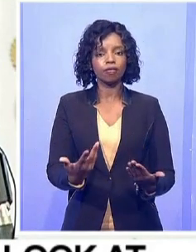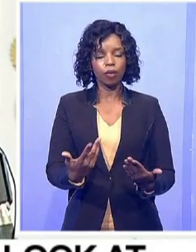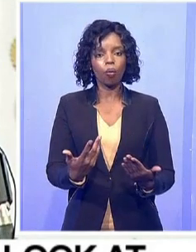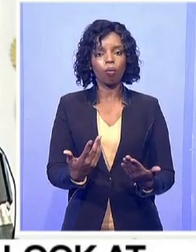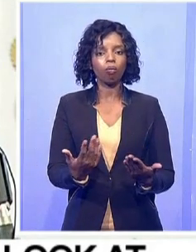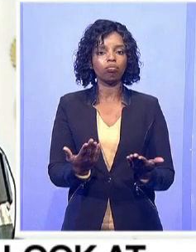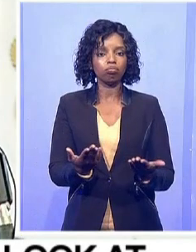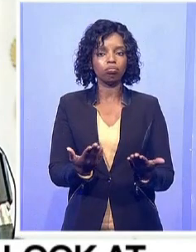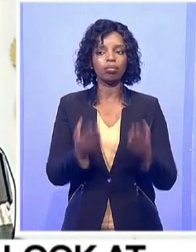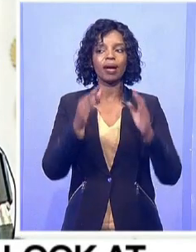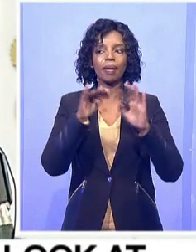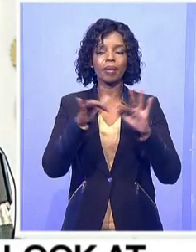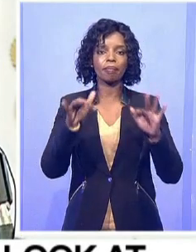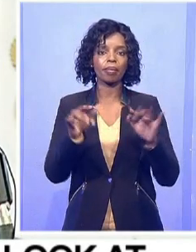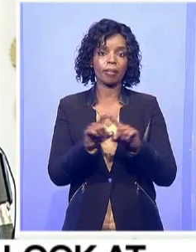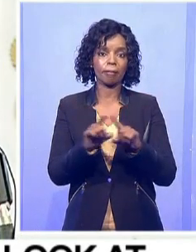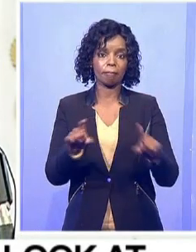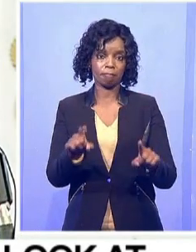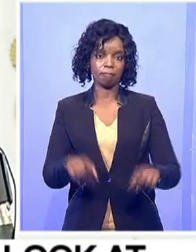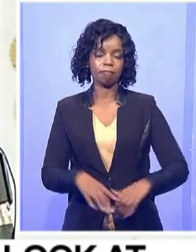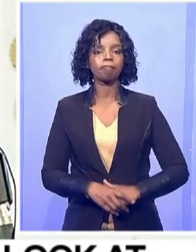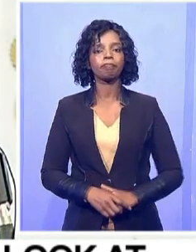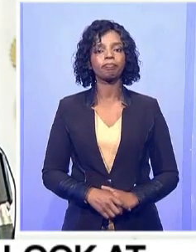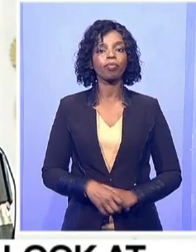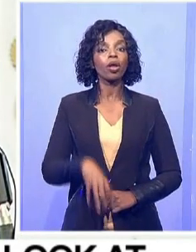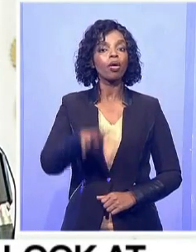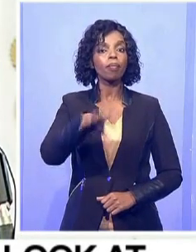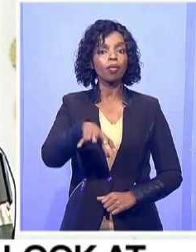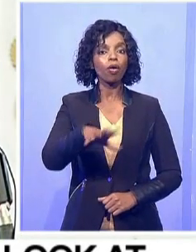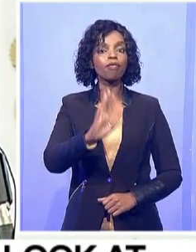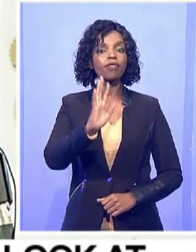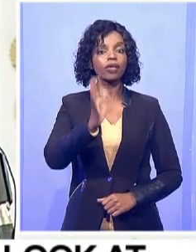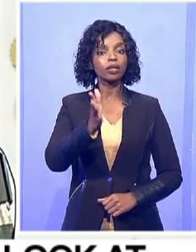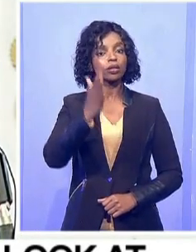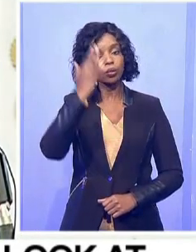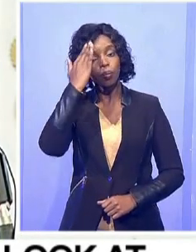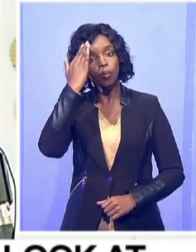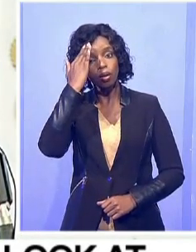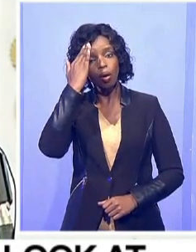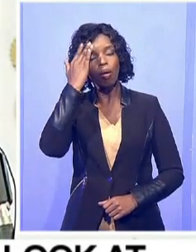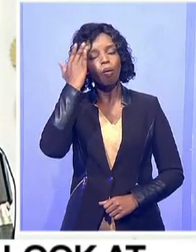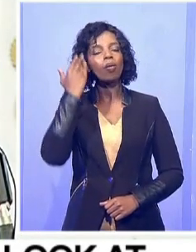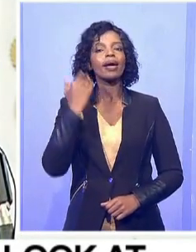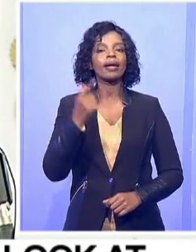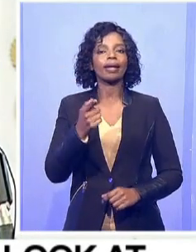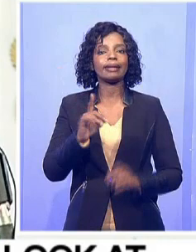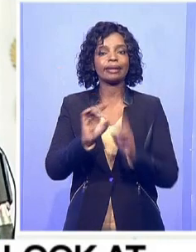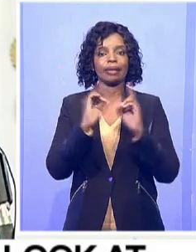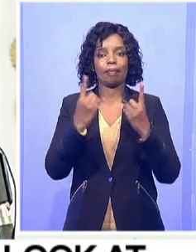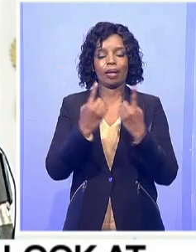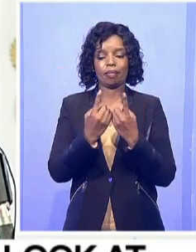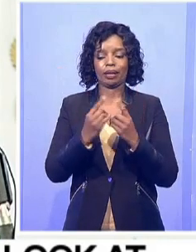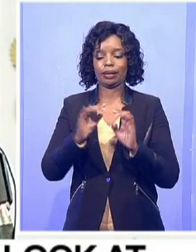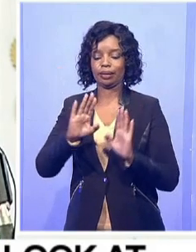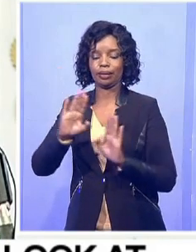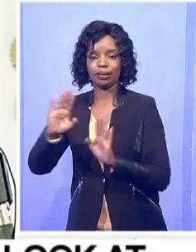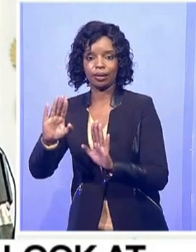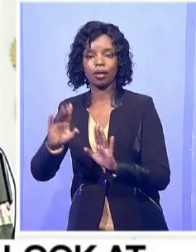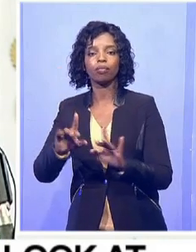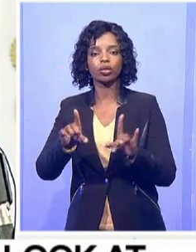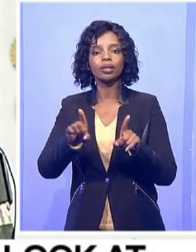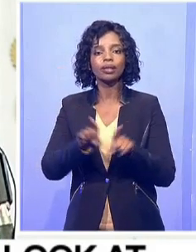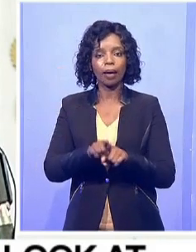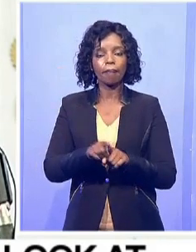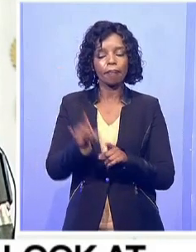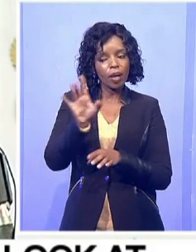for military veterans as much as the Department of Military Veterans will also